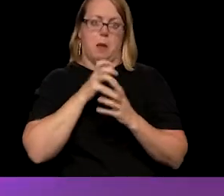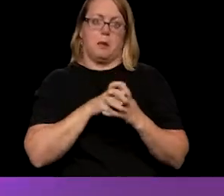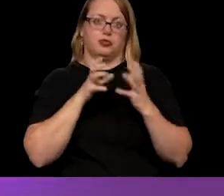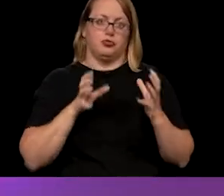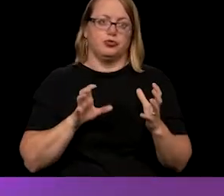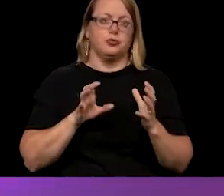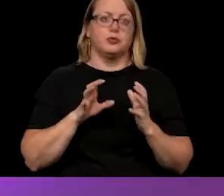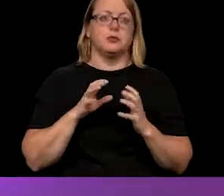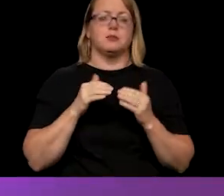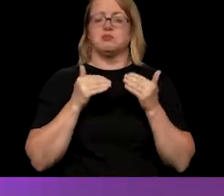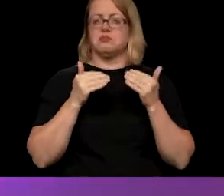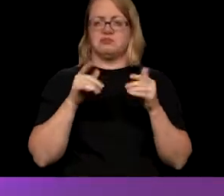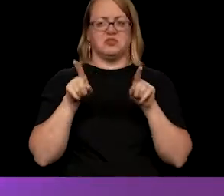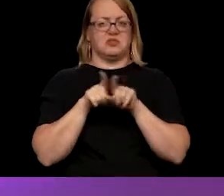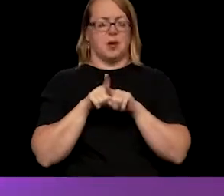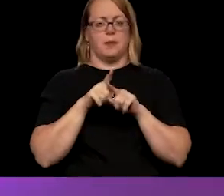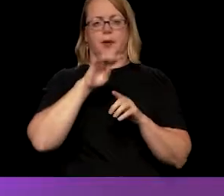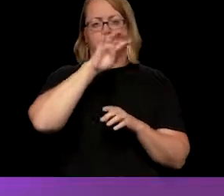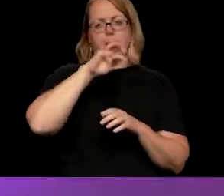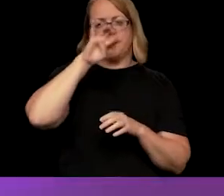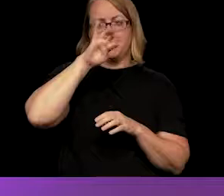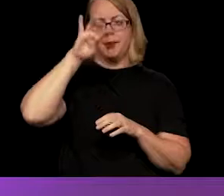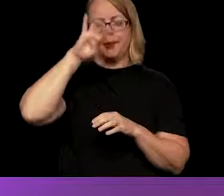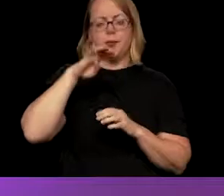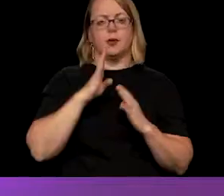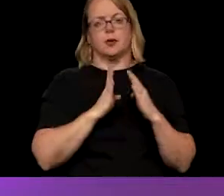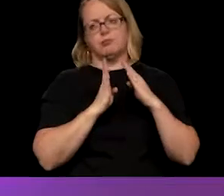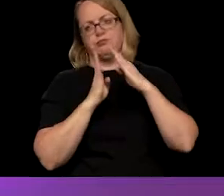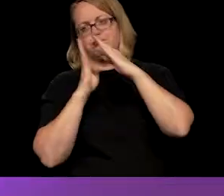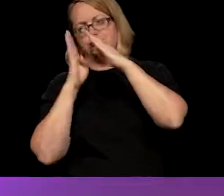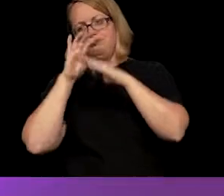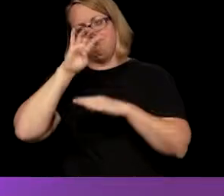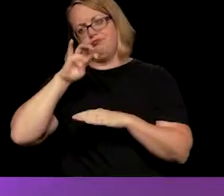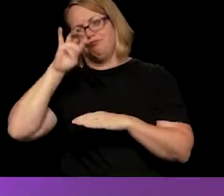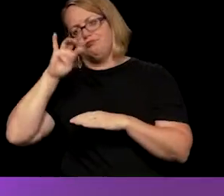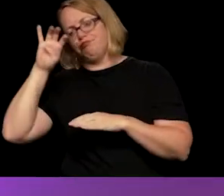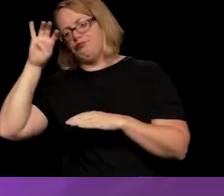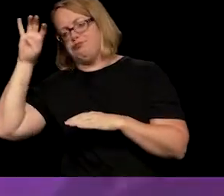little bit of stroke in each branch if you can.